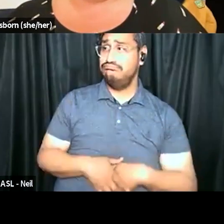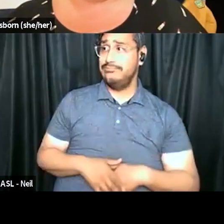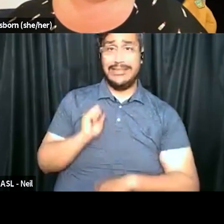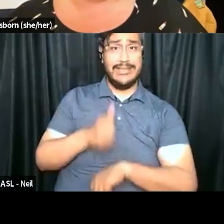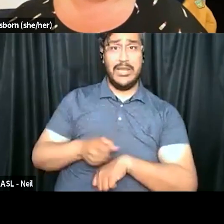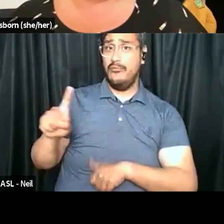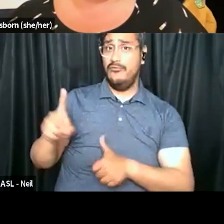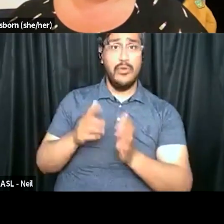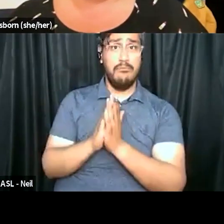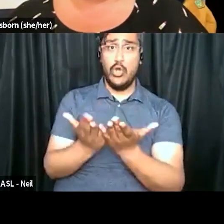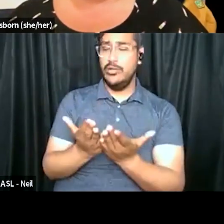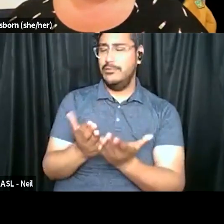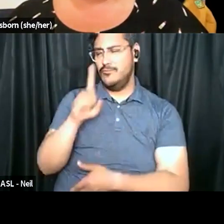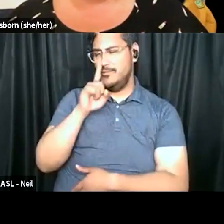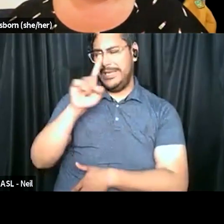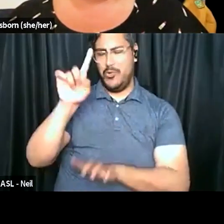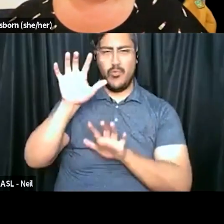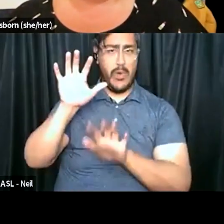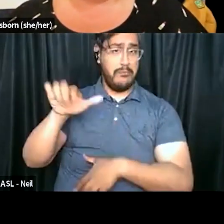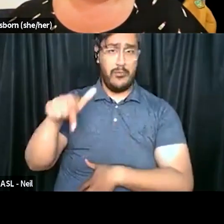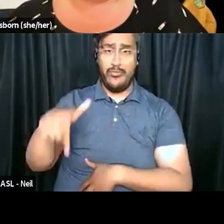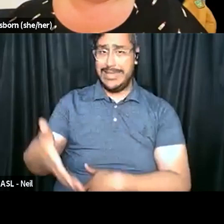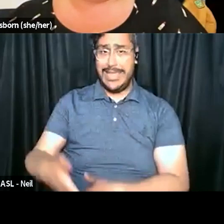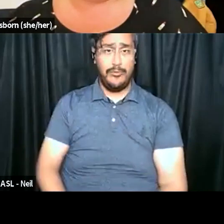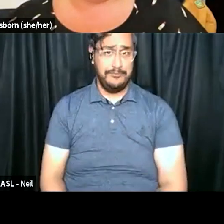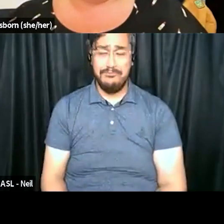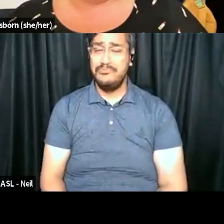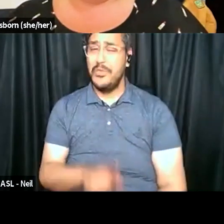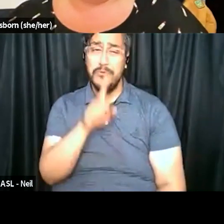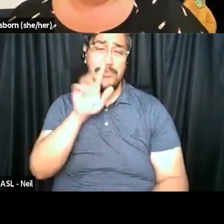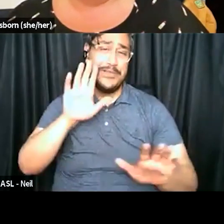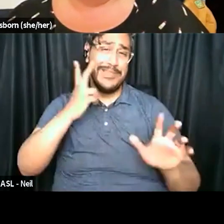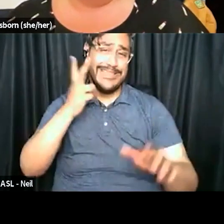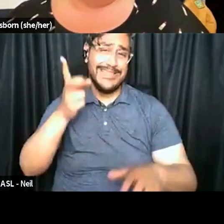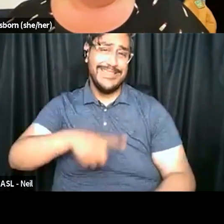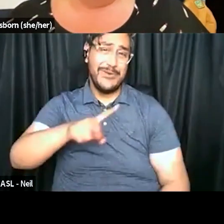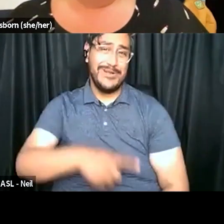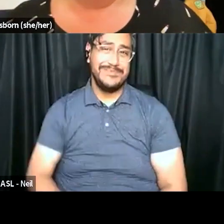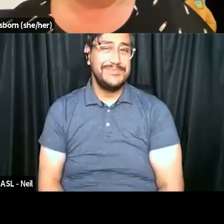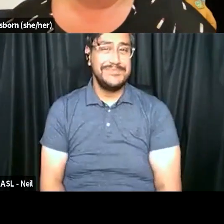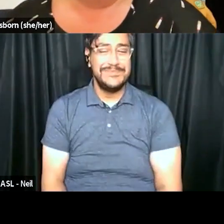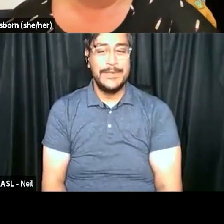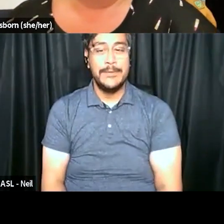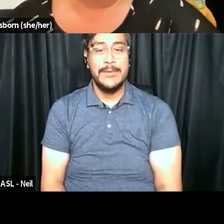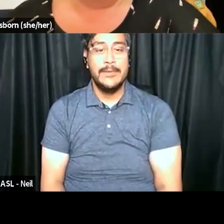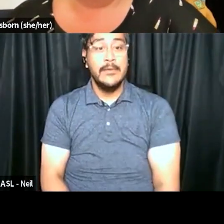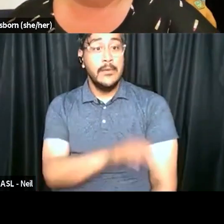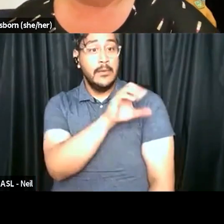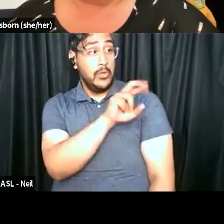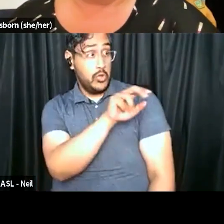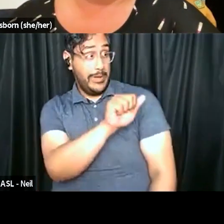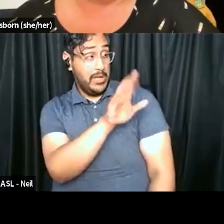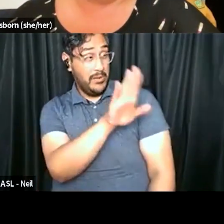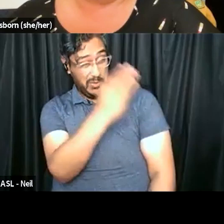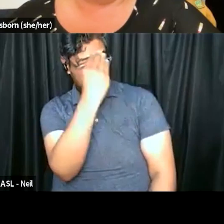How incredible that this even exists. It's so great to see you all. Karina, will you tell folks who don't know who